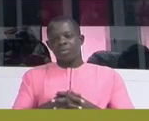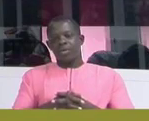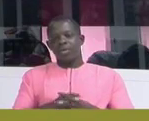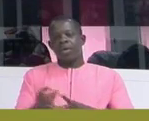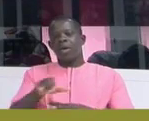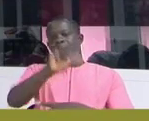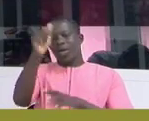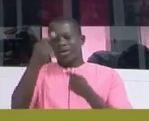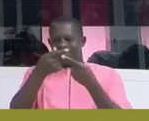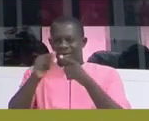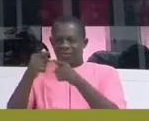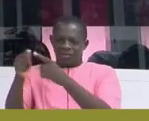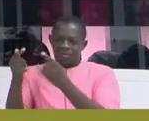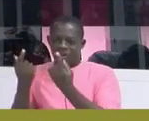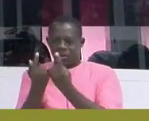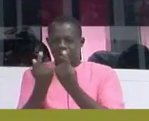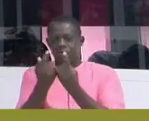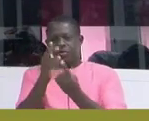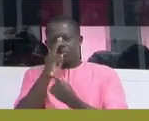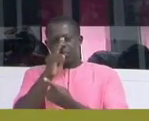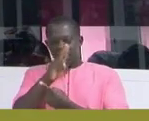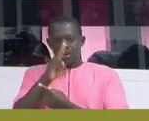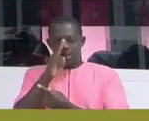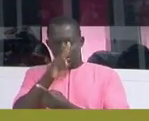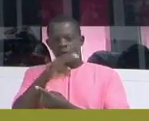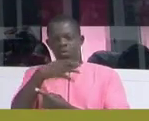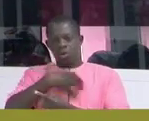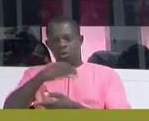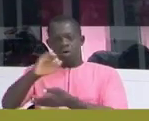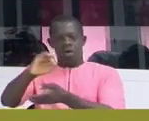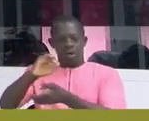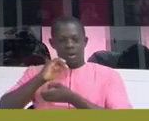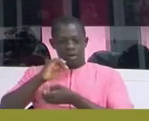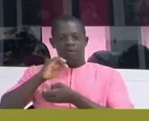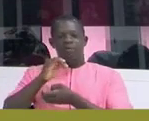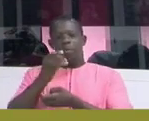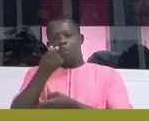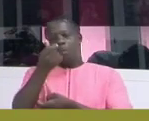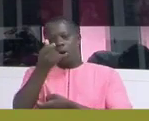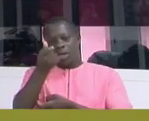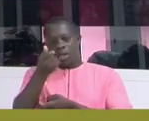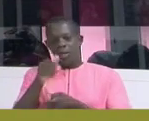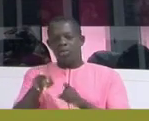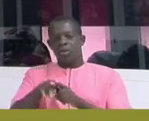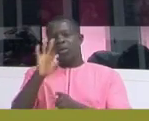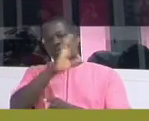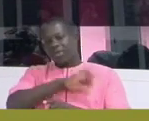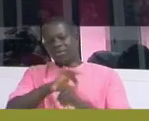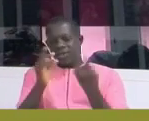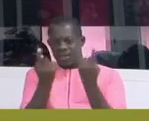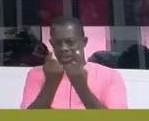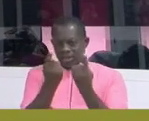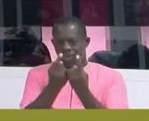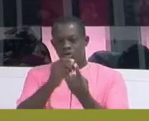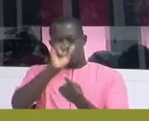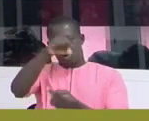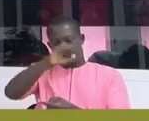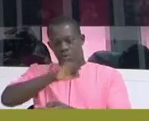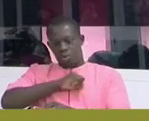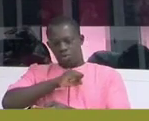Gambia and the effort you made uh to recover monies owed to